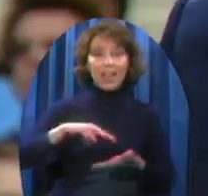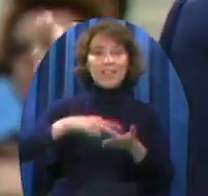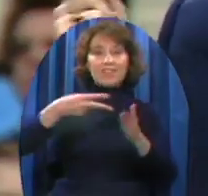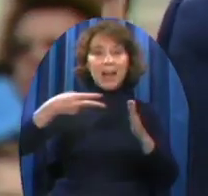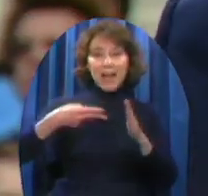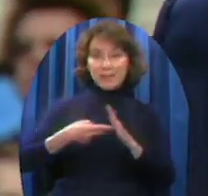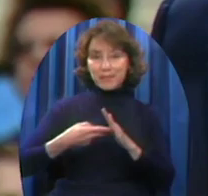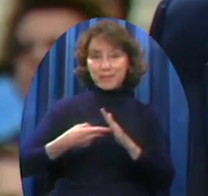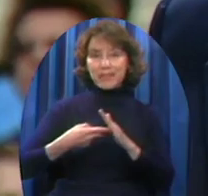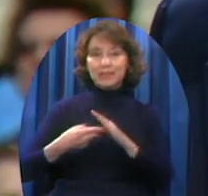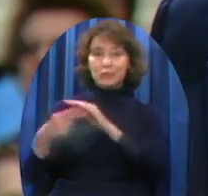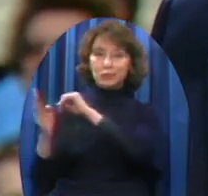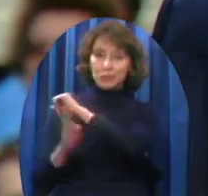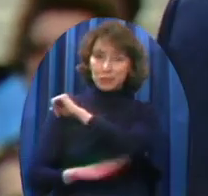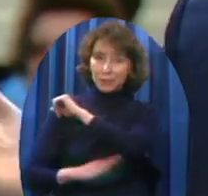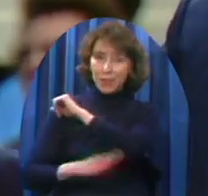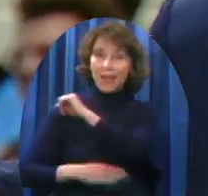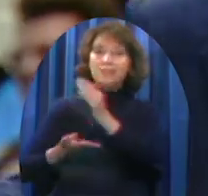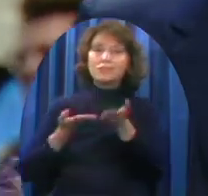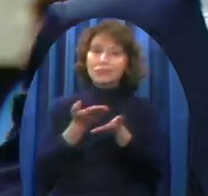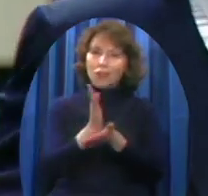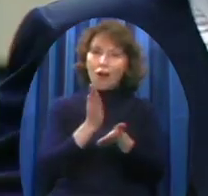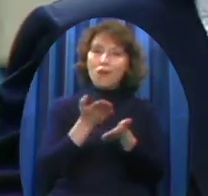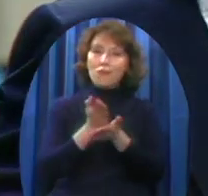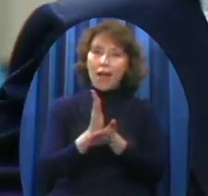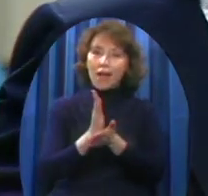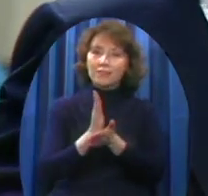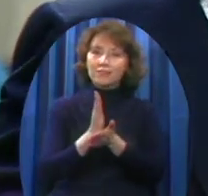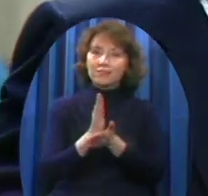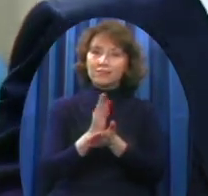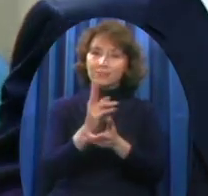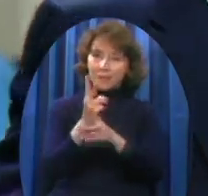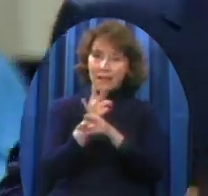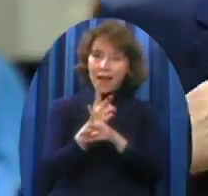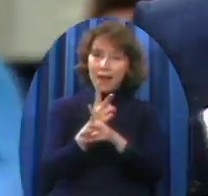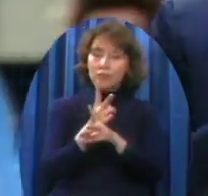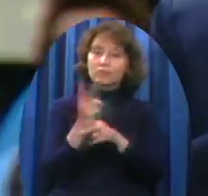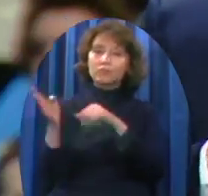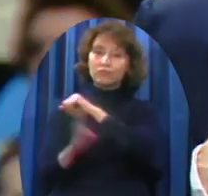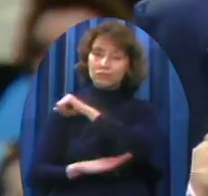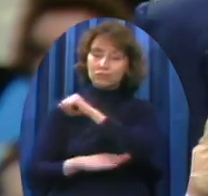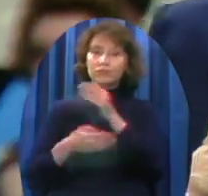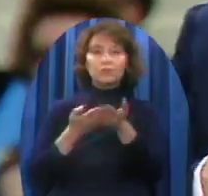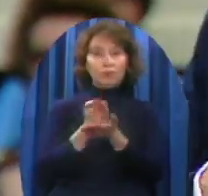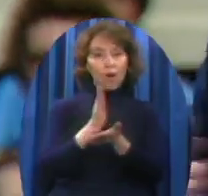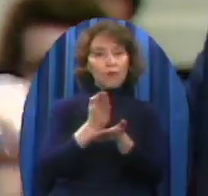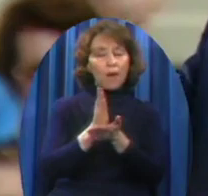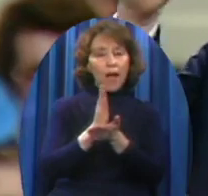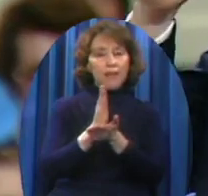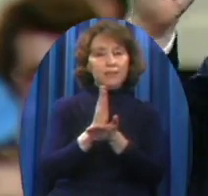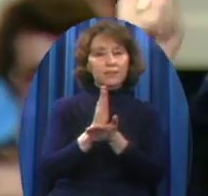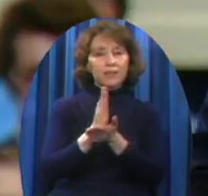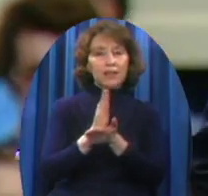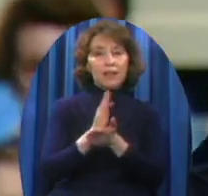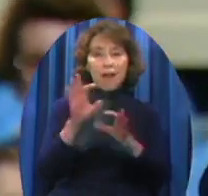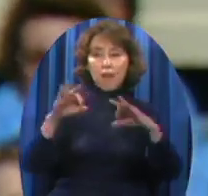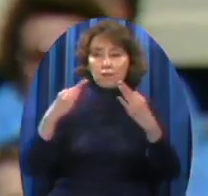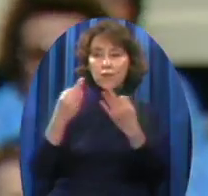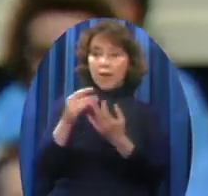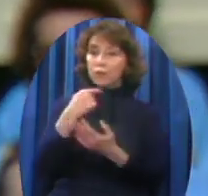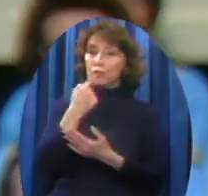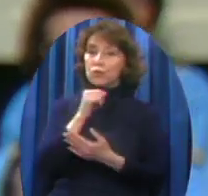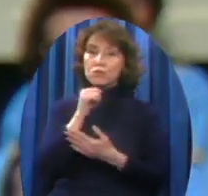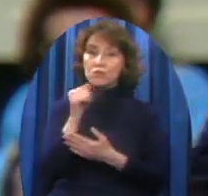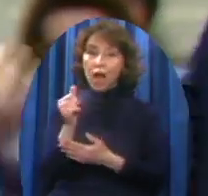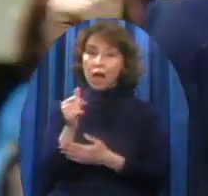the north end going south. There's nothing wrong with that. As a matter of fact, there's something wrong with a family that doesn't use